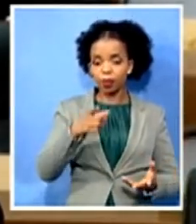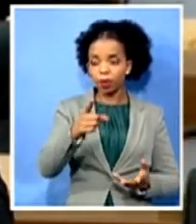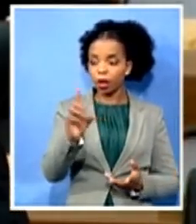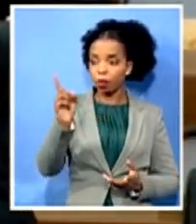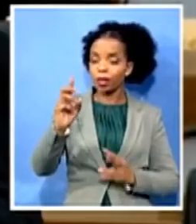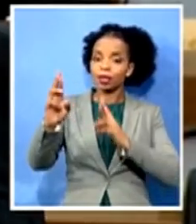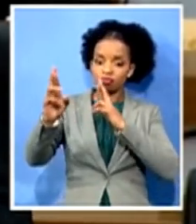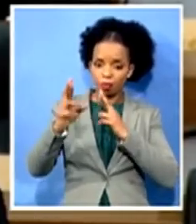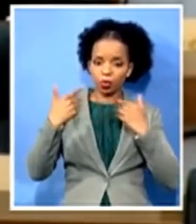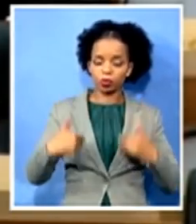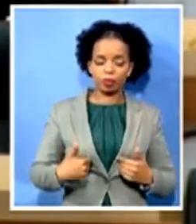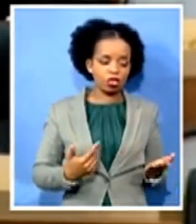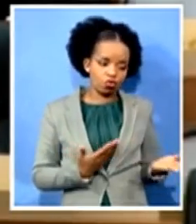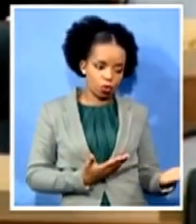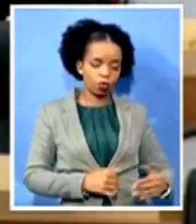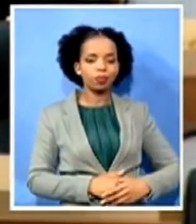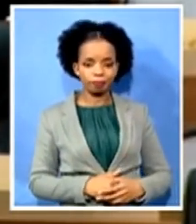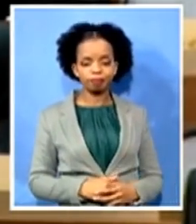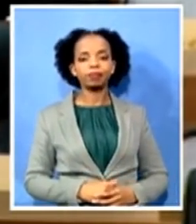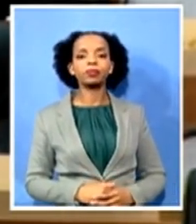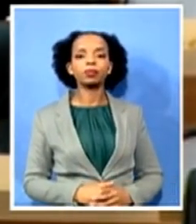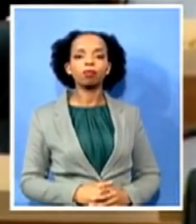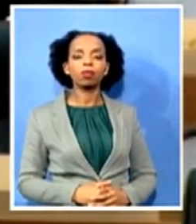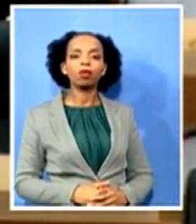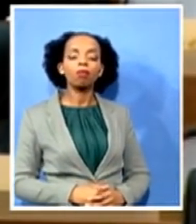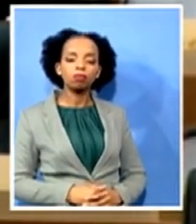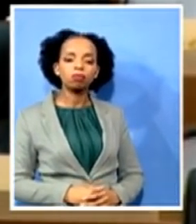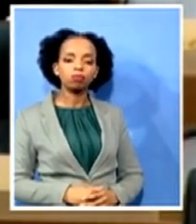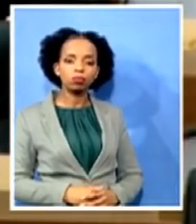right. We have several witnesses who've said that it's a matter of public record.